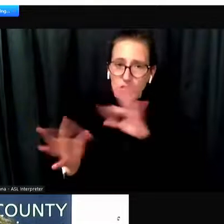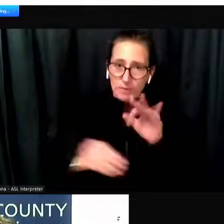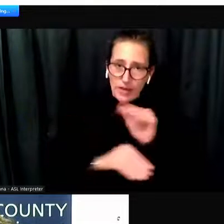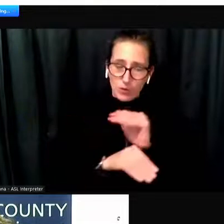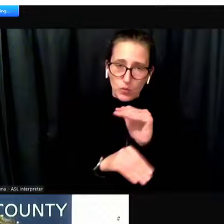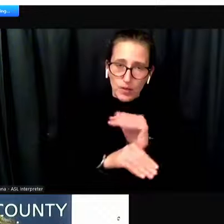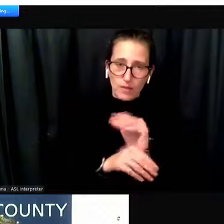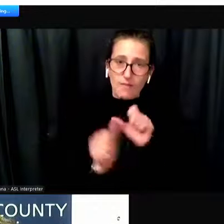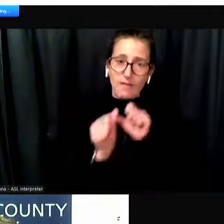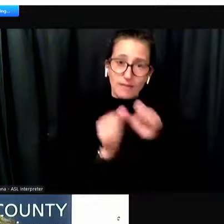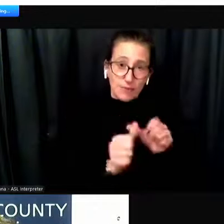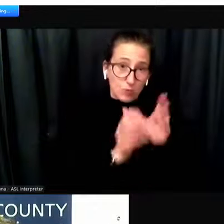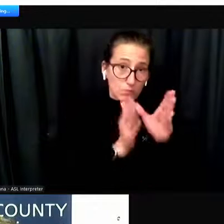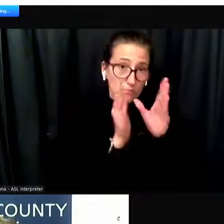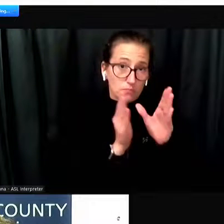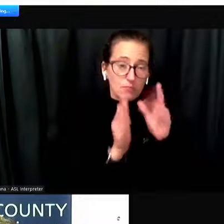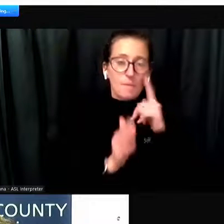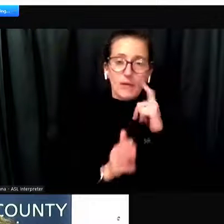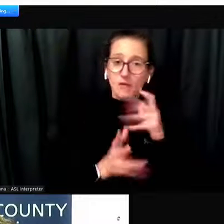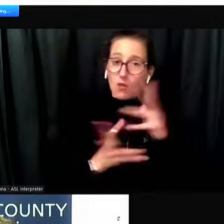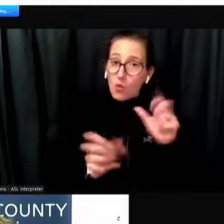support. Thank you.